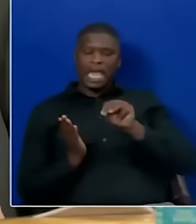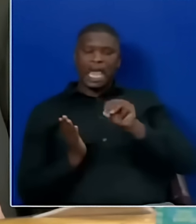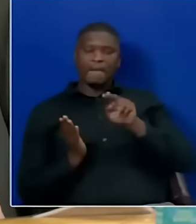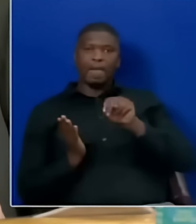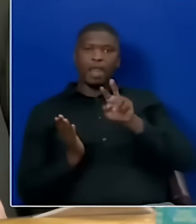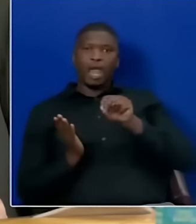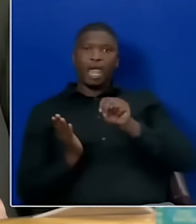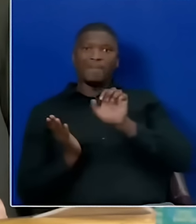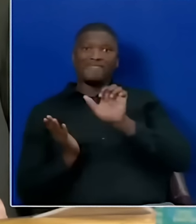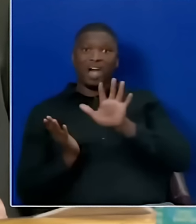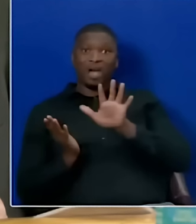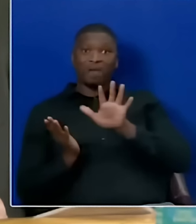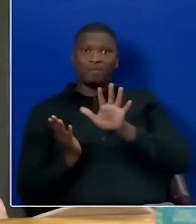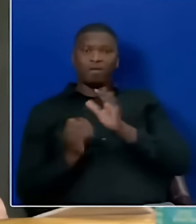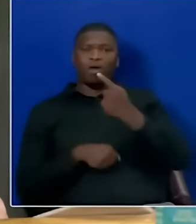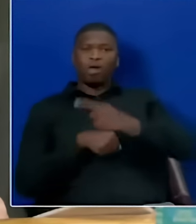August 2024,